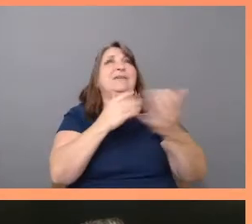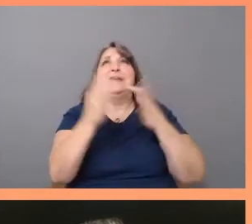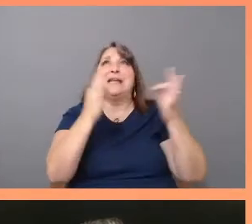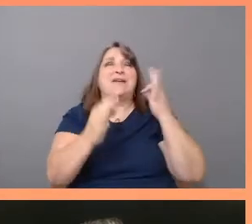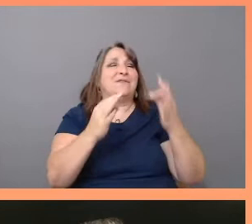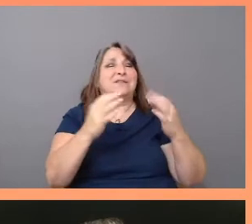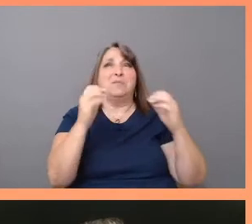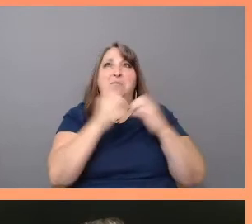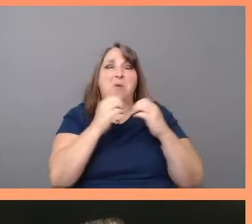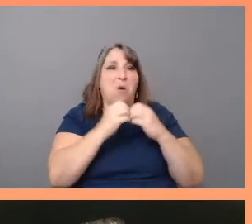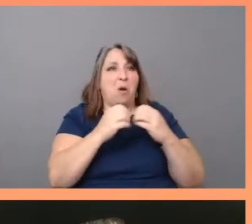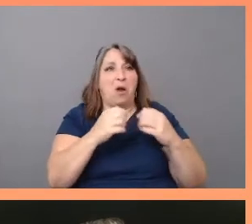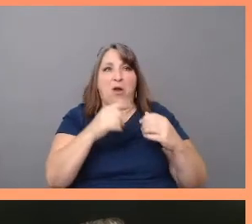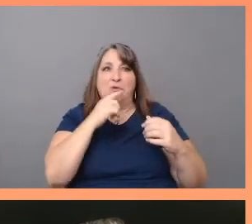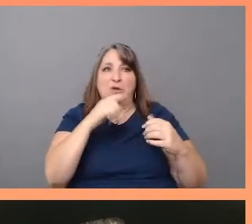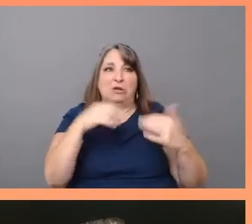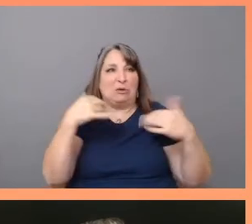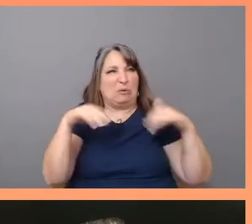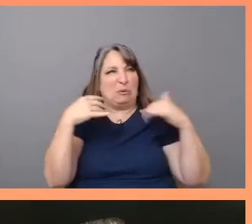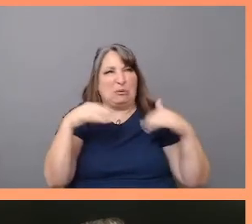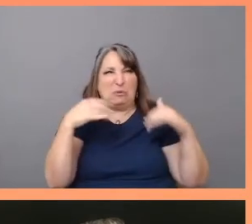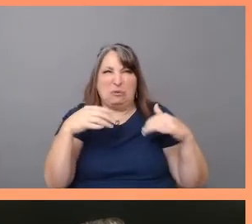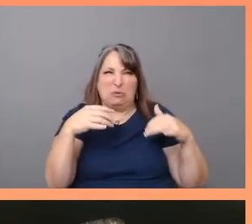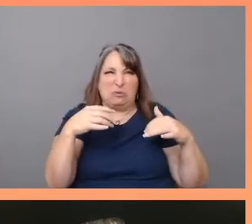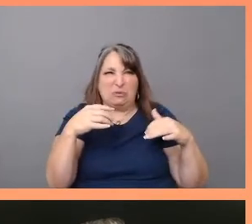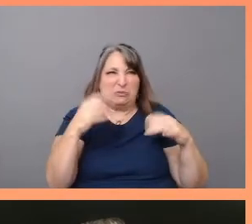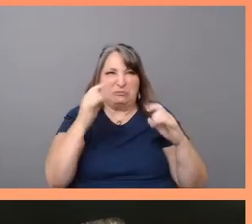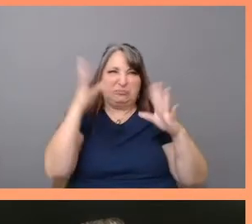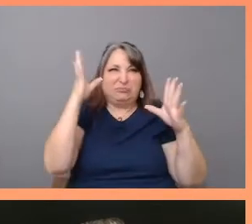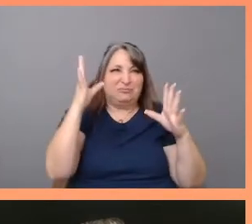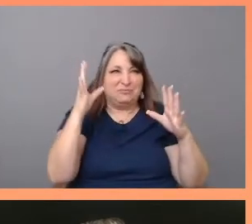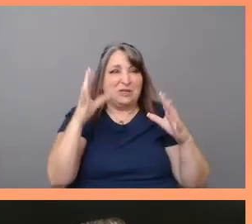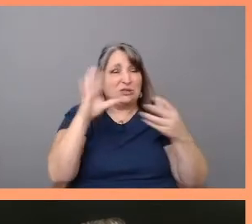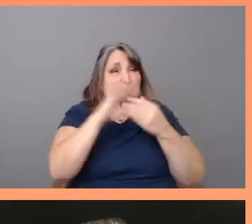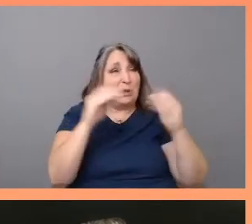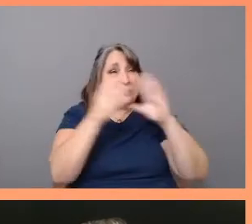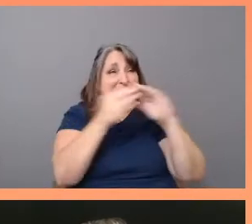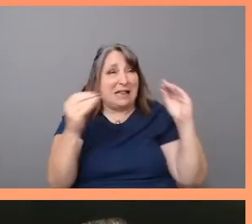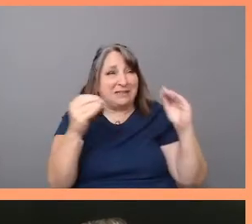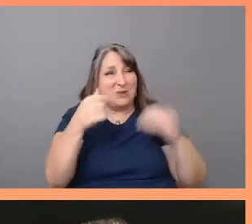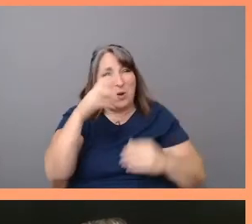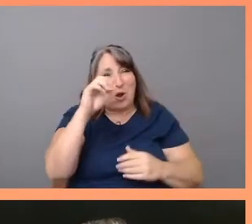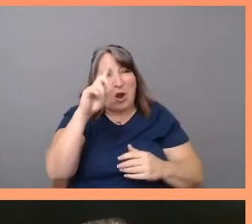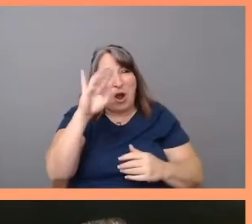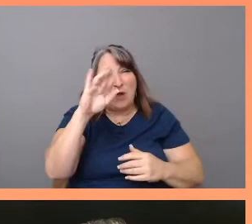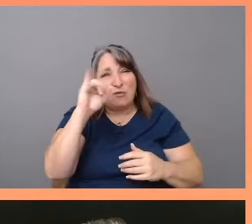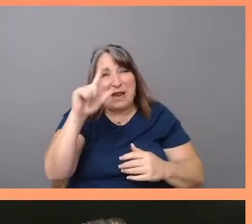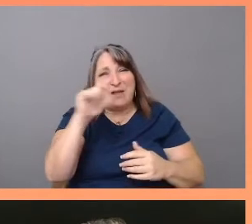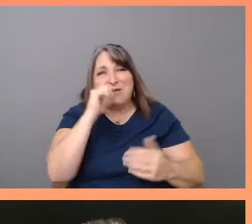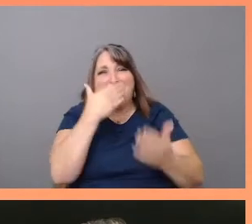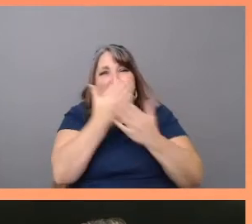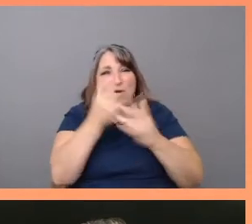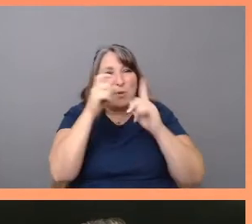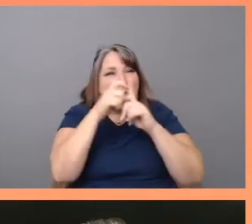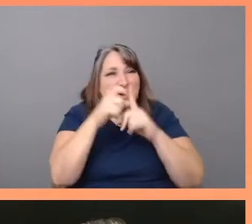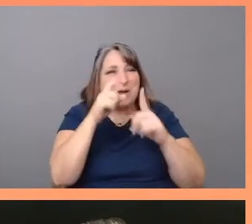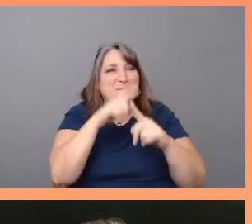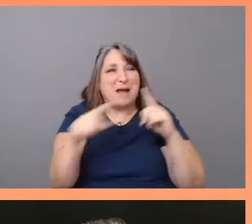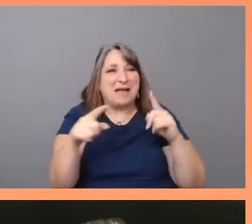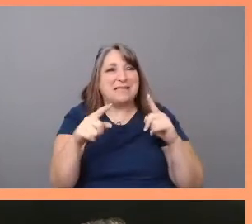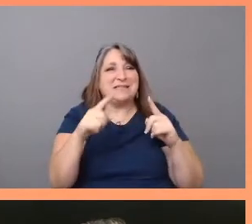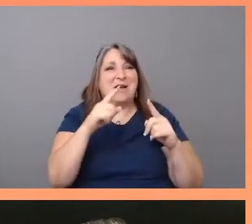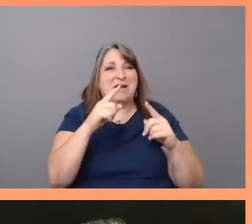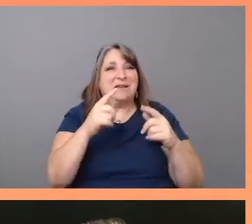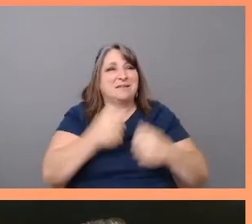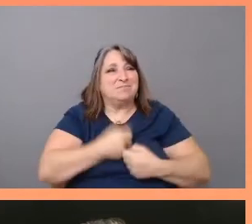example. So guardrail is not the perfect word. I think a kind of framework of articulated values that